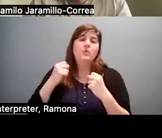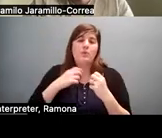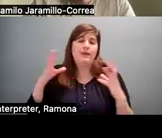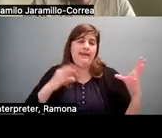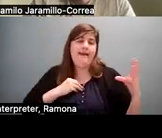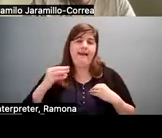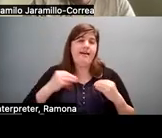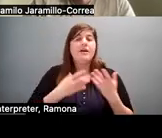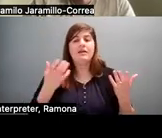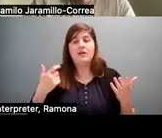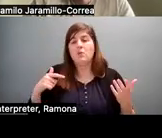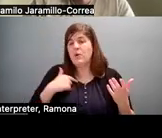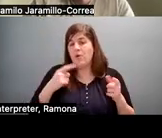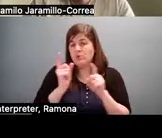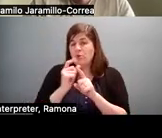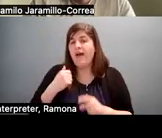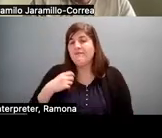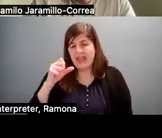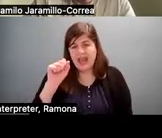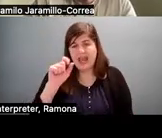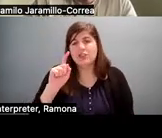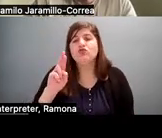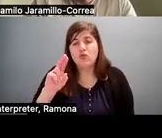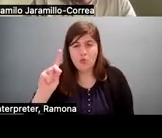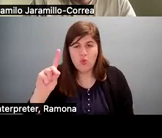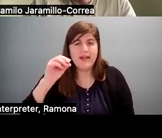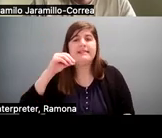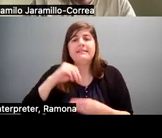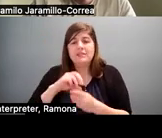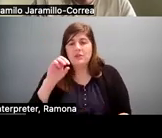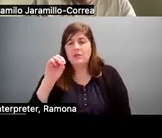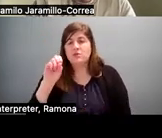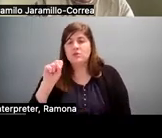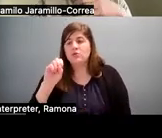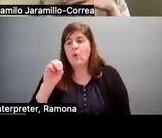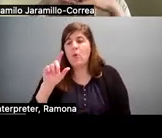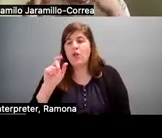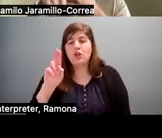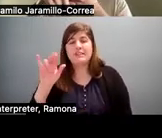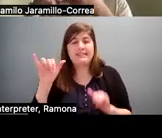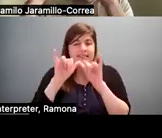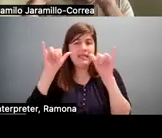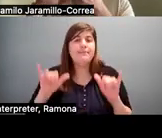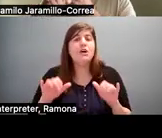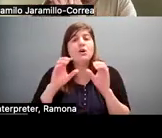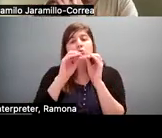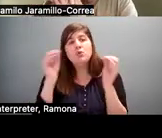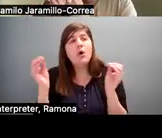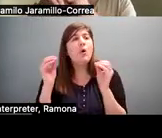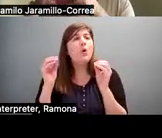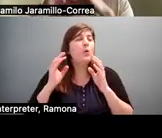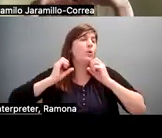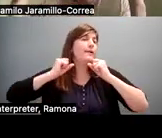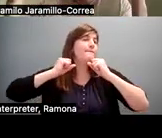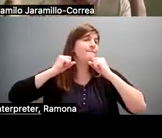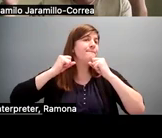system, which is the asteroids that we mentioned earlier. And asteroids do not have an umbrella. So they don't have atmosphere, they don't have magnetic lines, so they